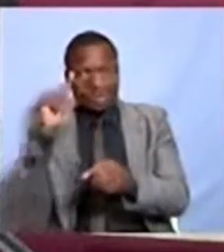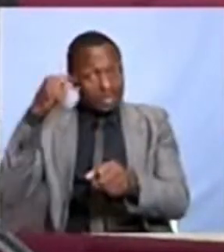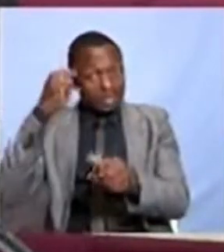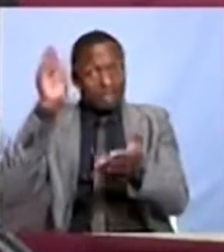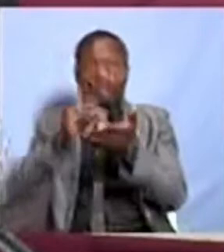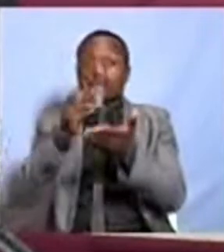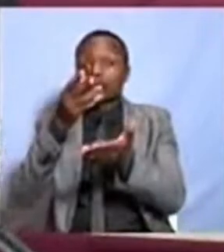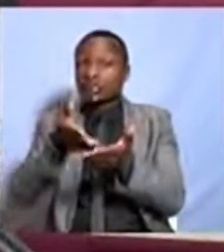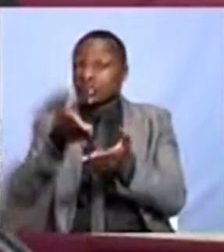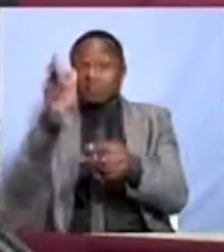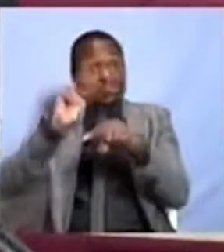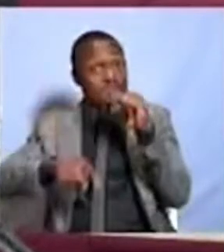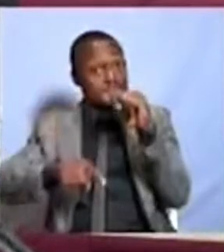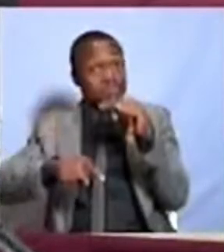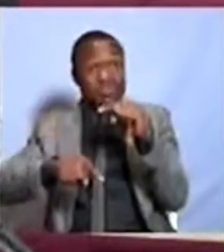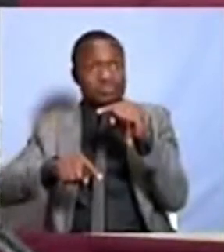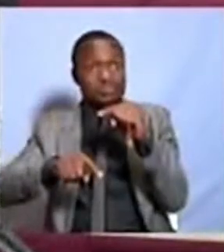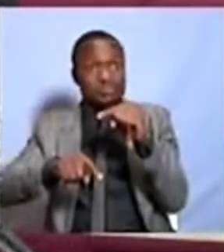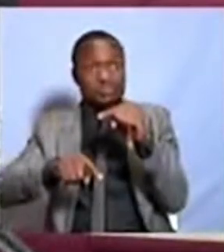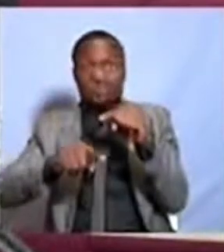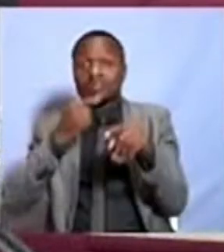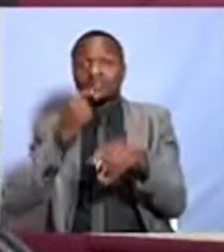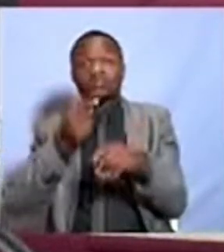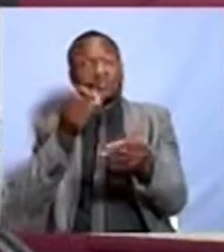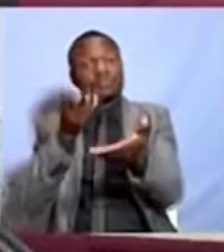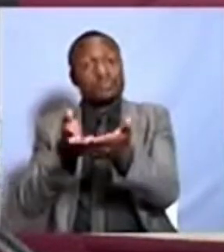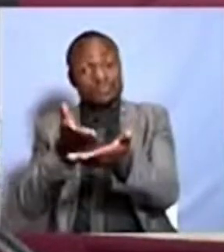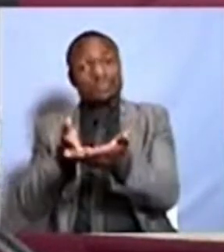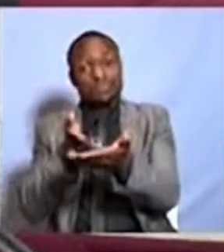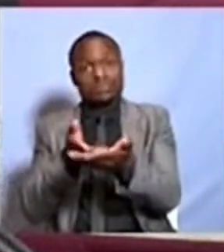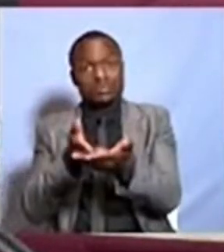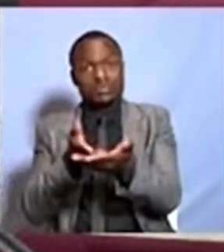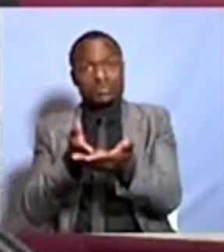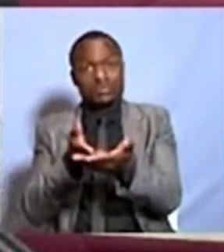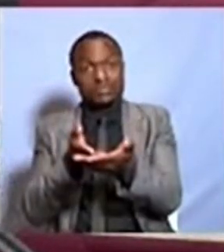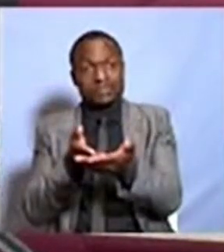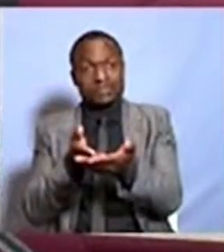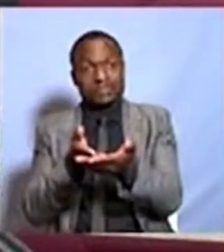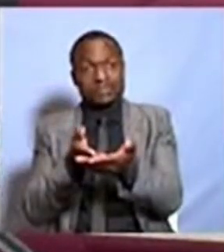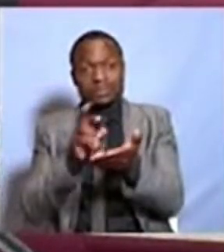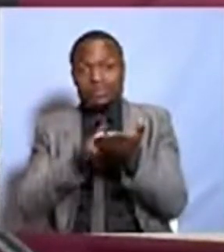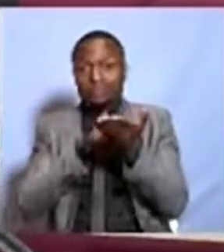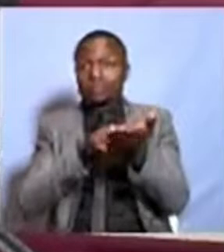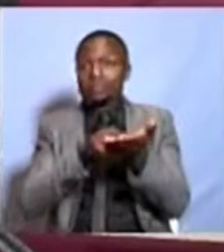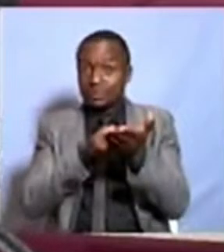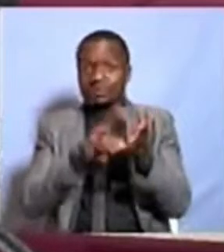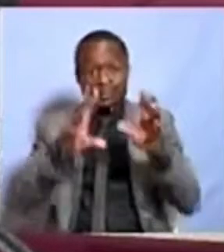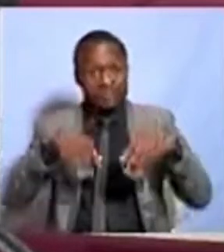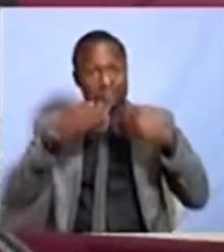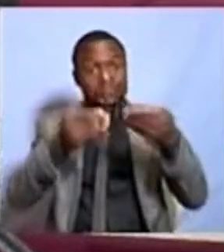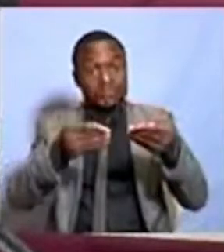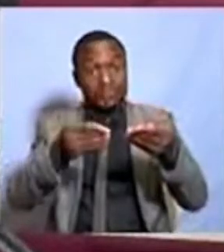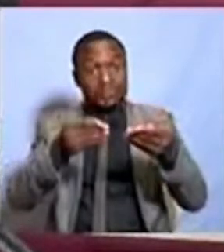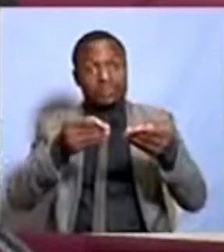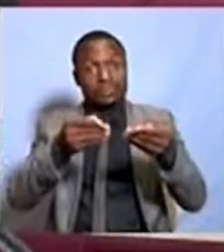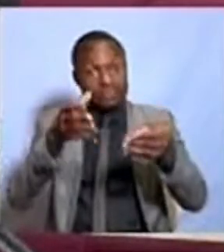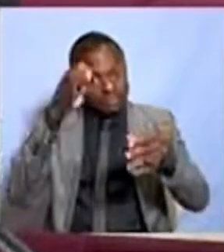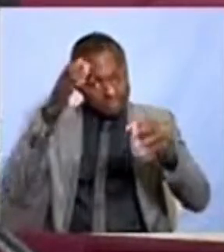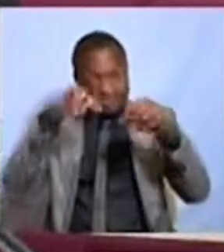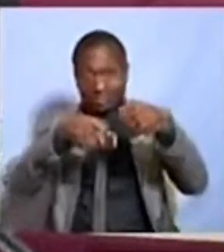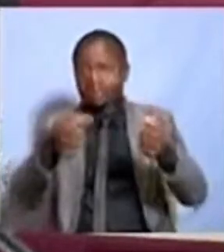place. We can't come and claim to say that's a recommendation that's been given by civil society.